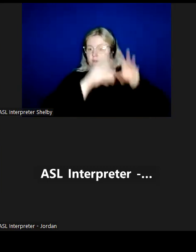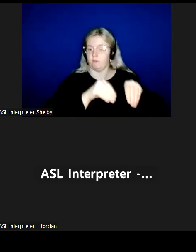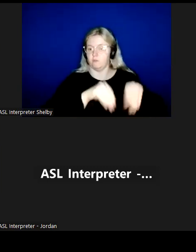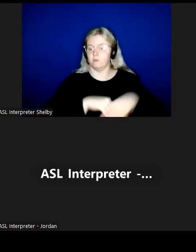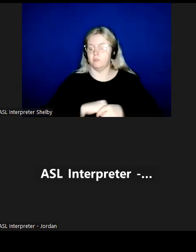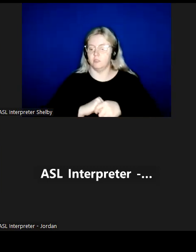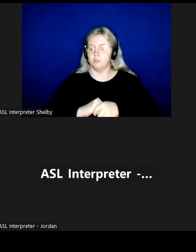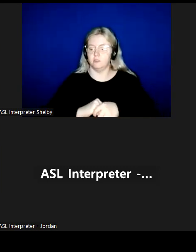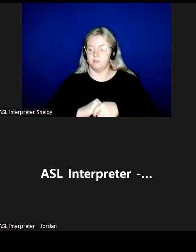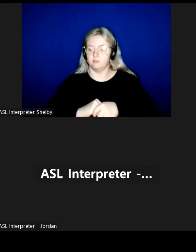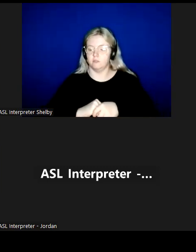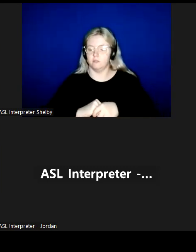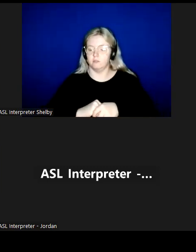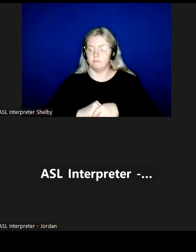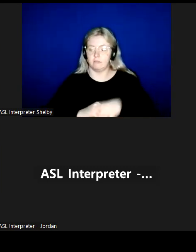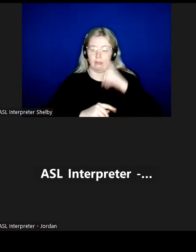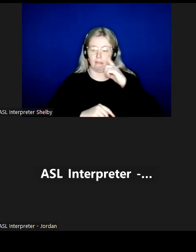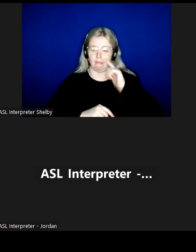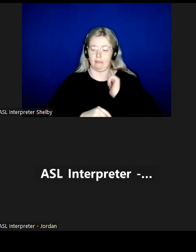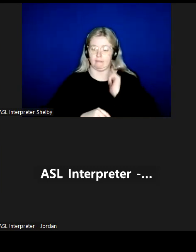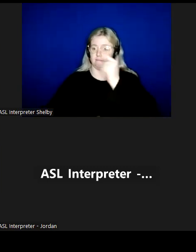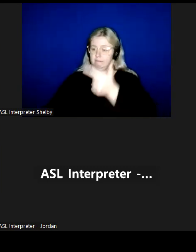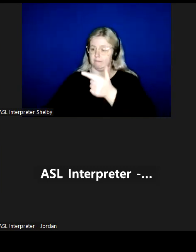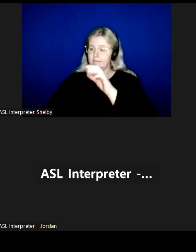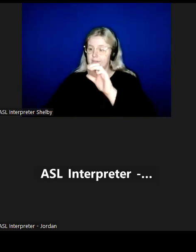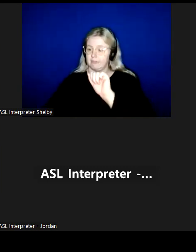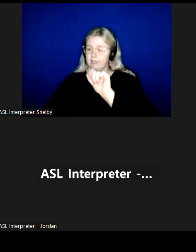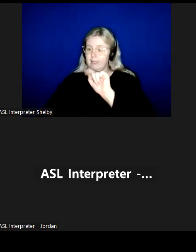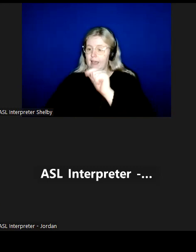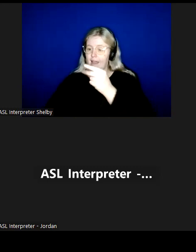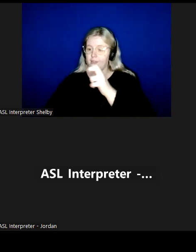and I assume that I'm passing it back to you, Catherine.